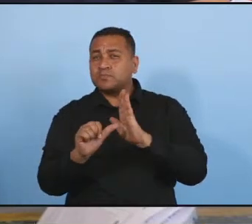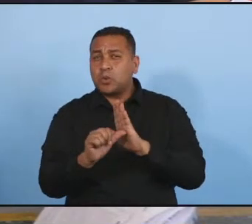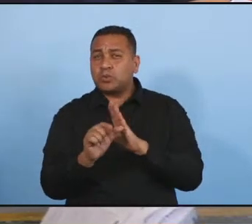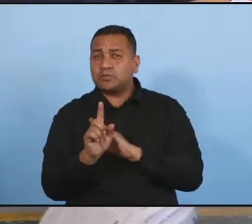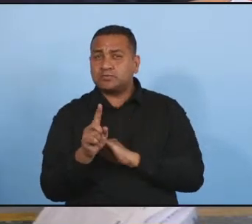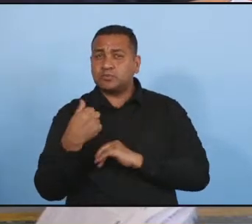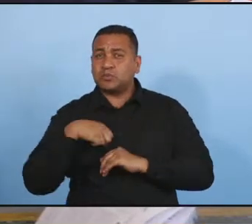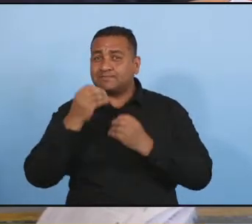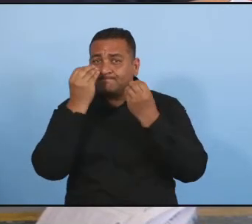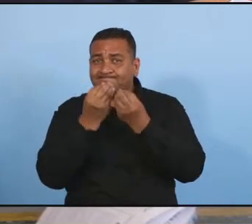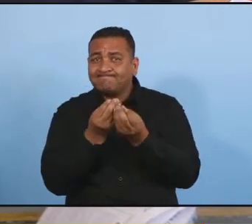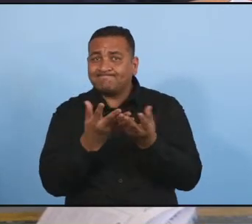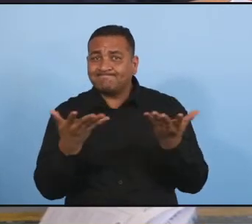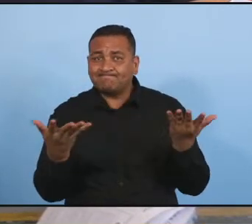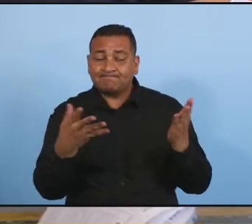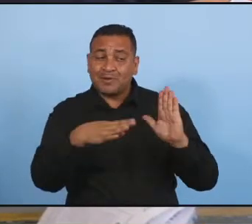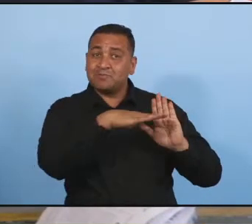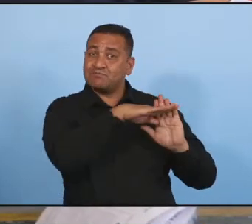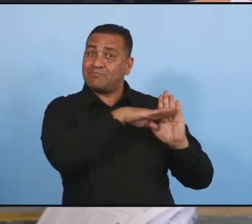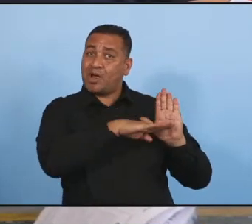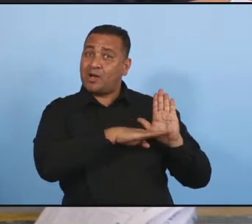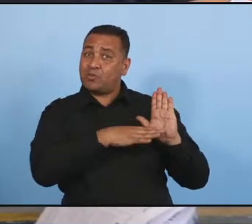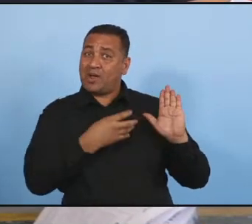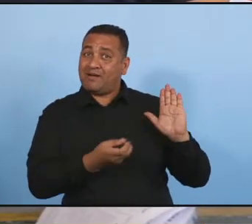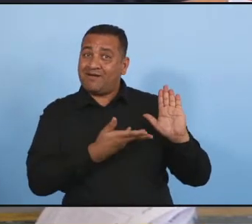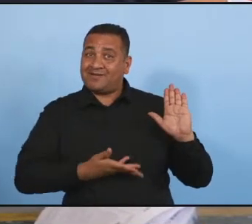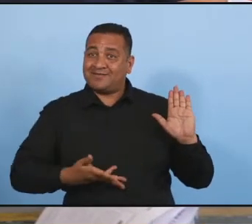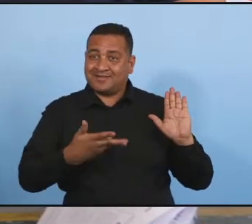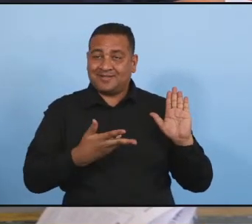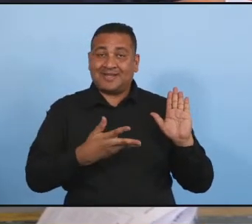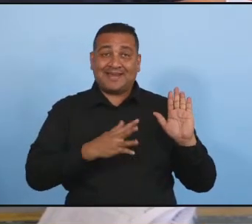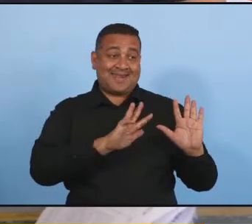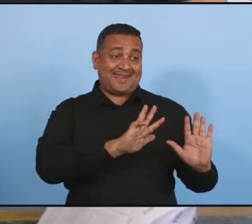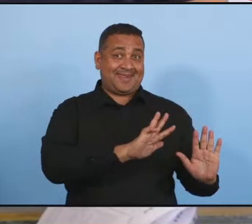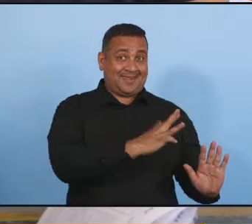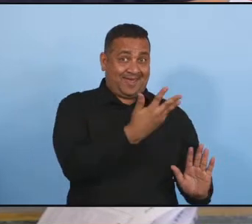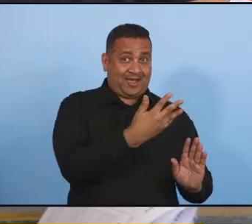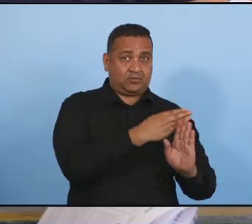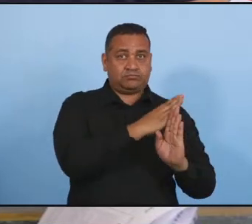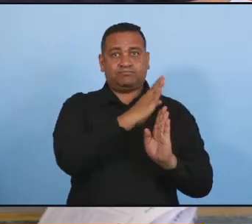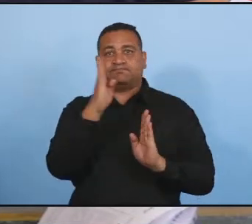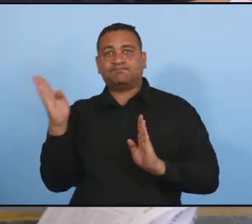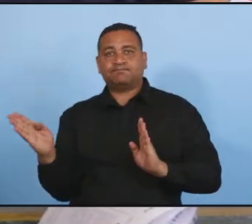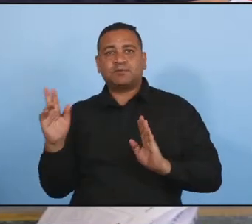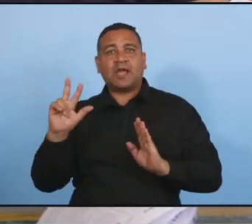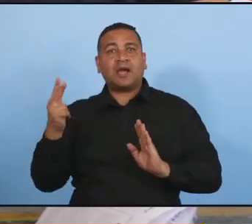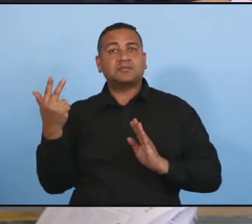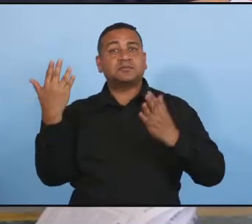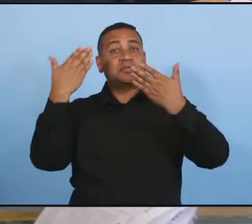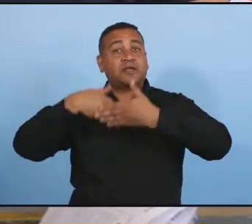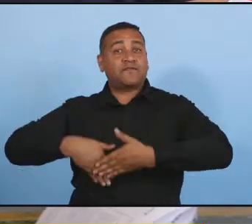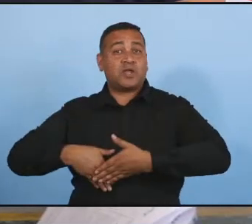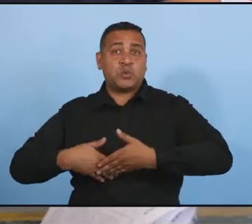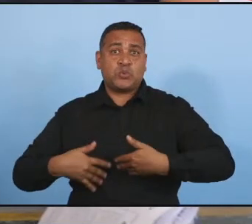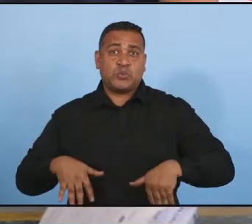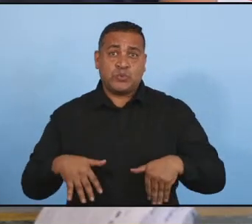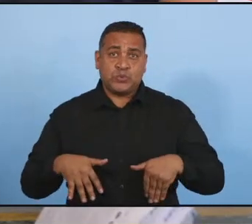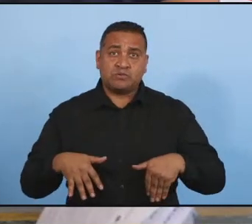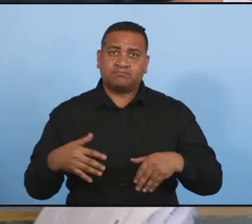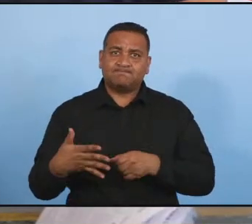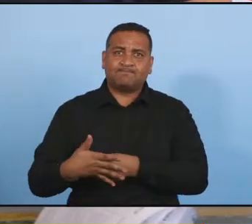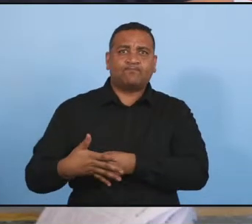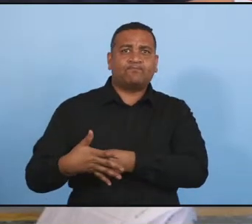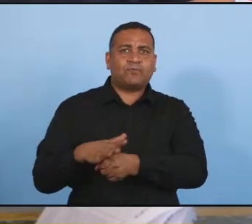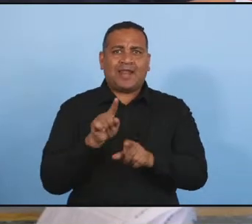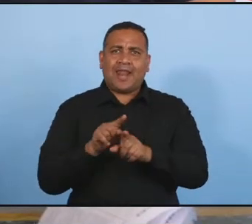offer are from 8 till 8 at night. Oh, wow. So we have the normal, what we call full-time classes, from